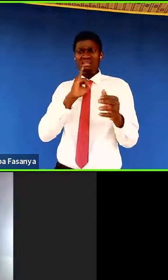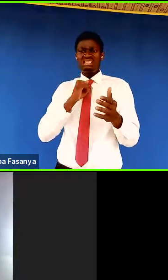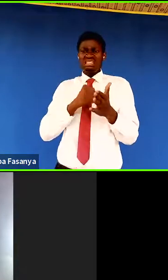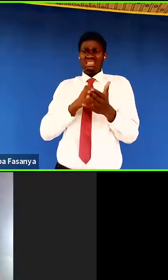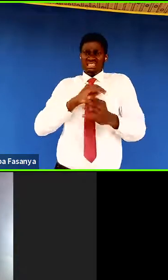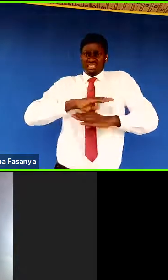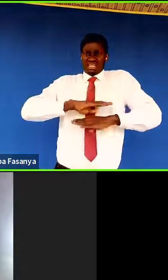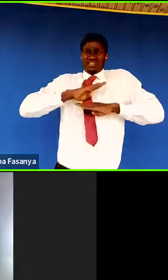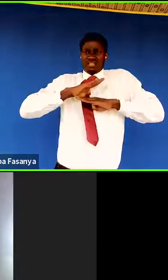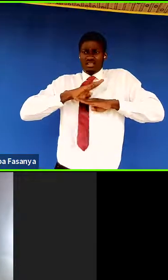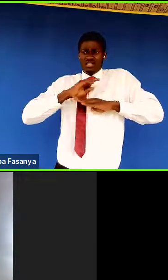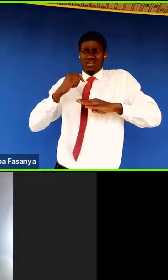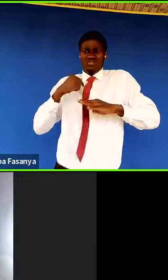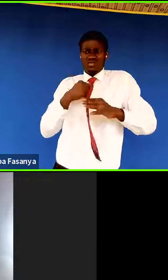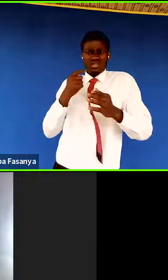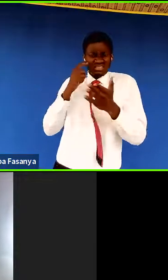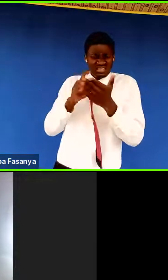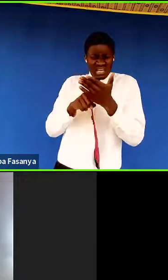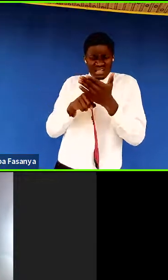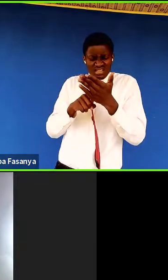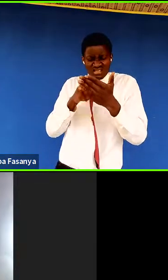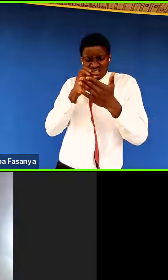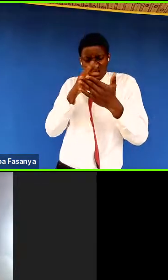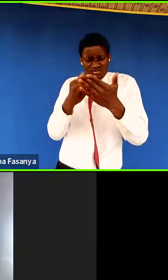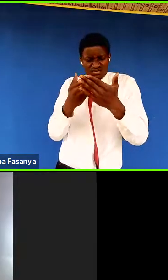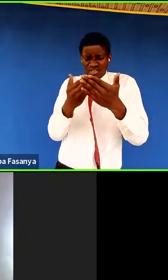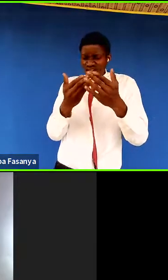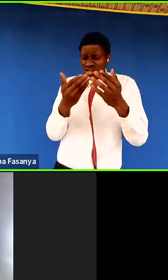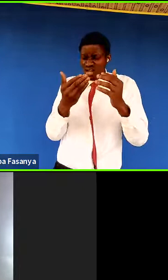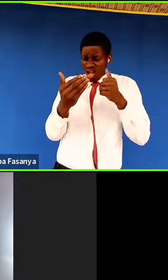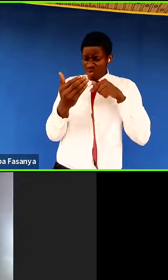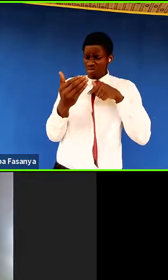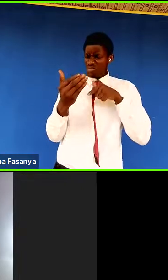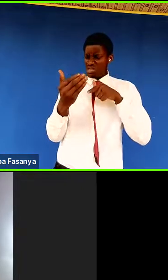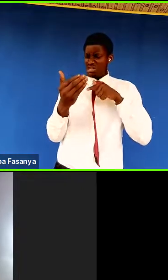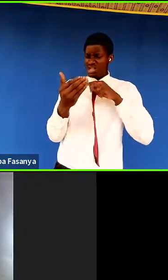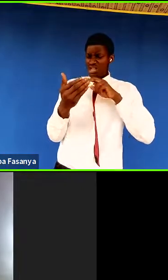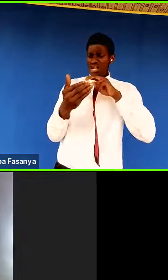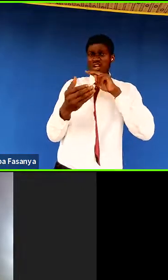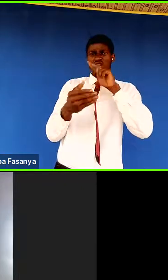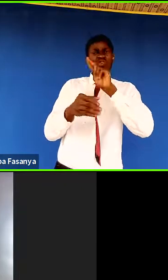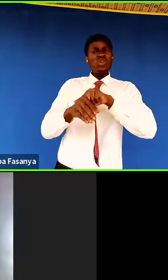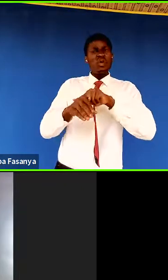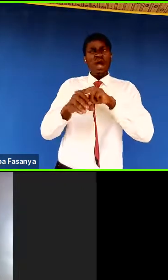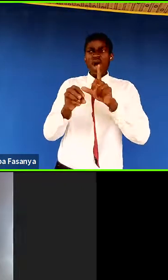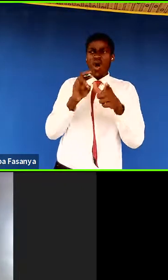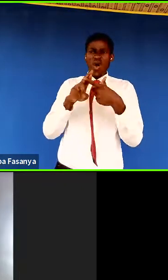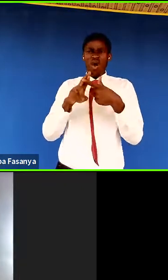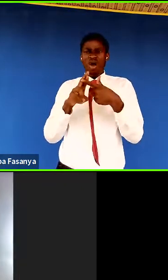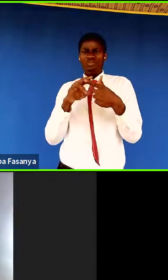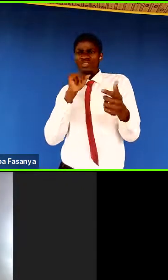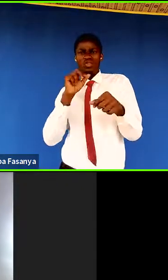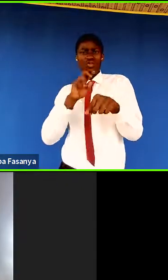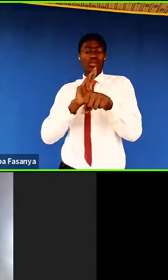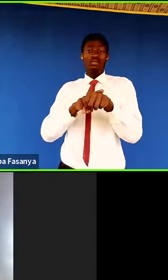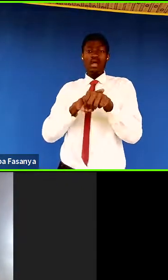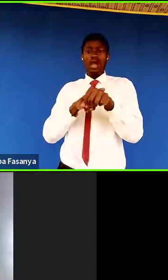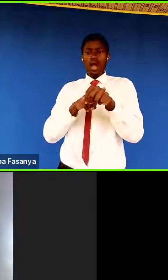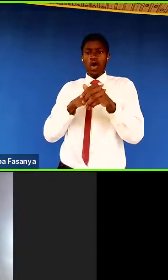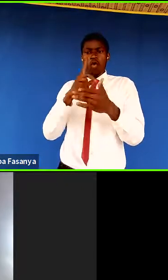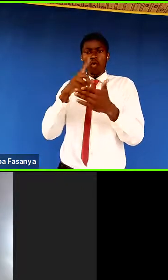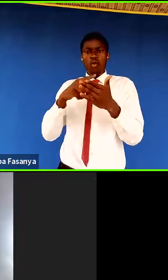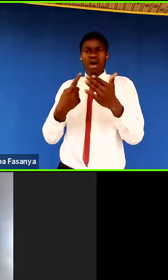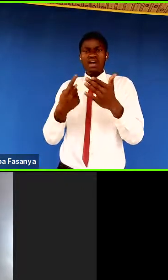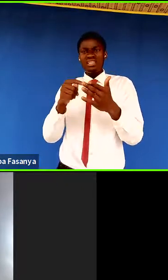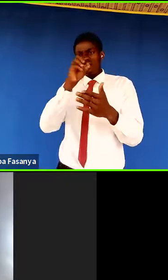like. That's how many sperms look normal, how many sperms look abnormal, and what the sperm count is.